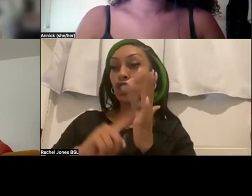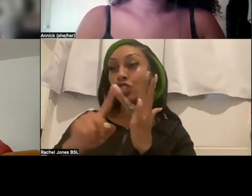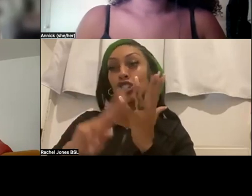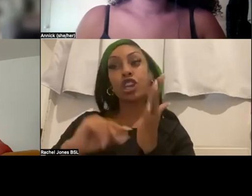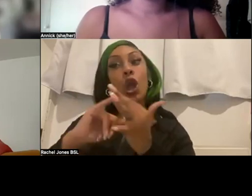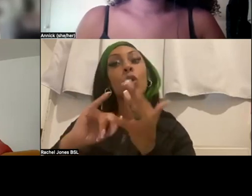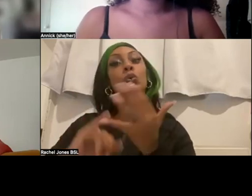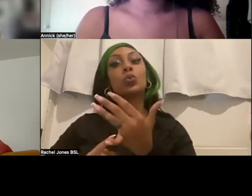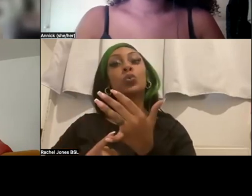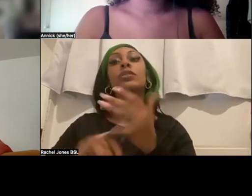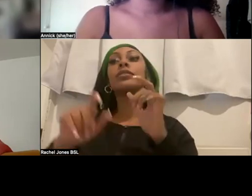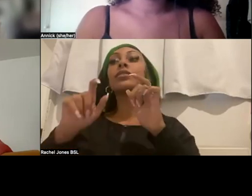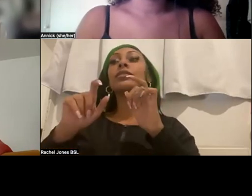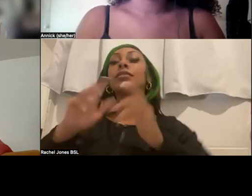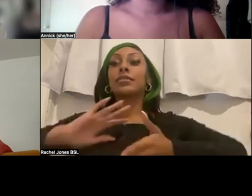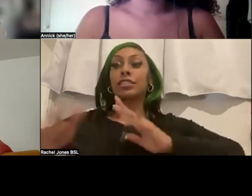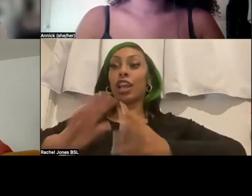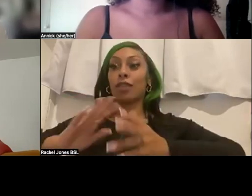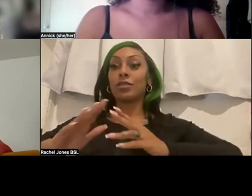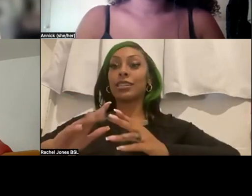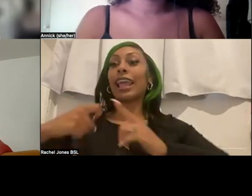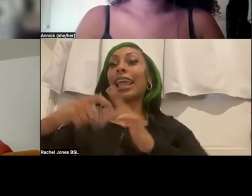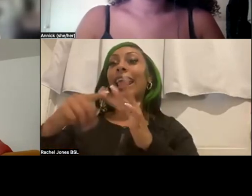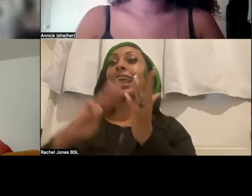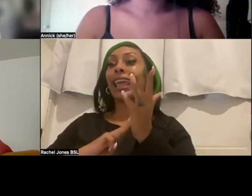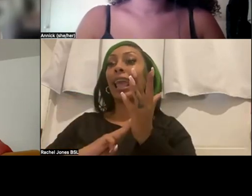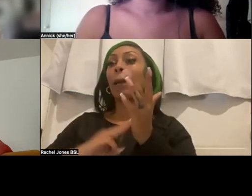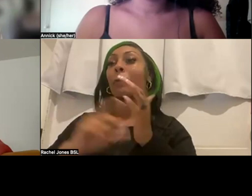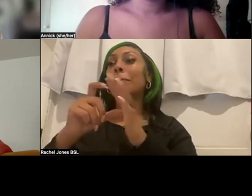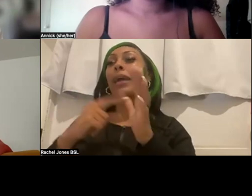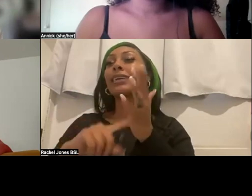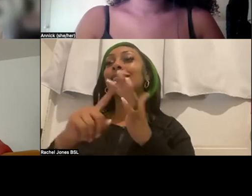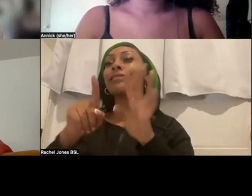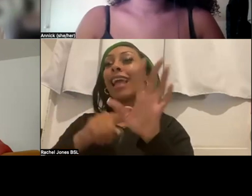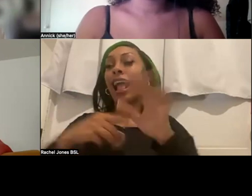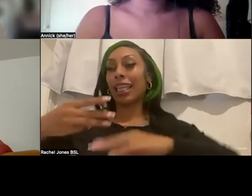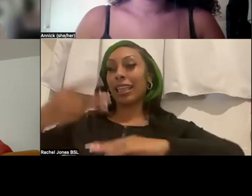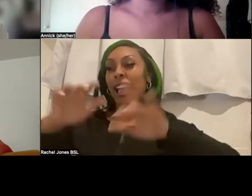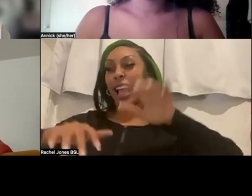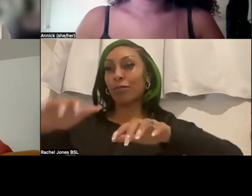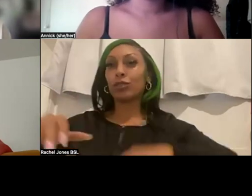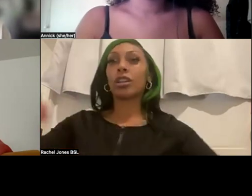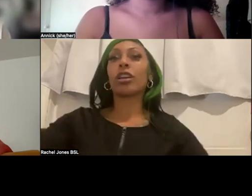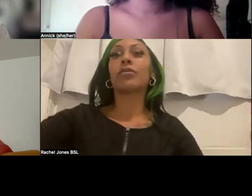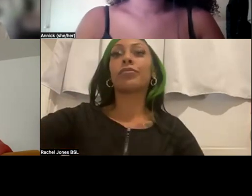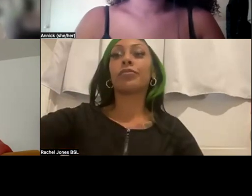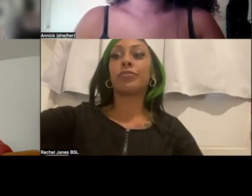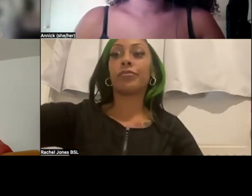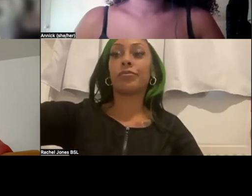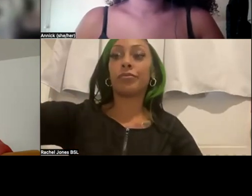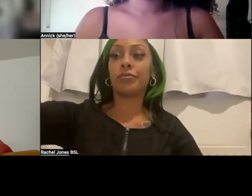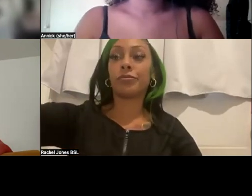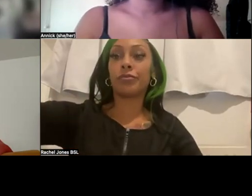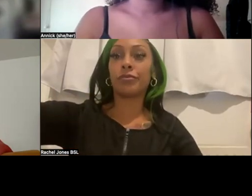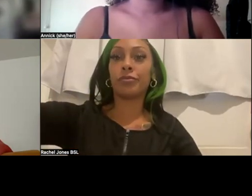Daly, our captioner, Melanie Rashbrook, who's our digital producer in hiding, and the brilliant Naisha Daly, who is